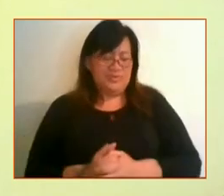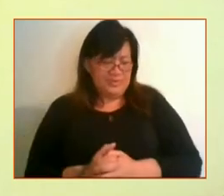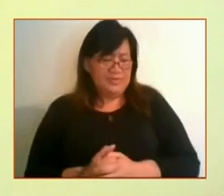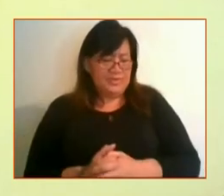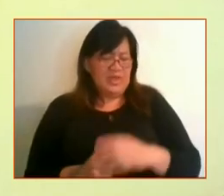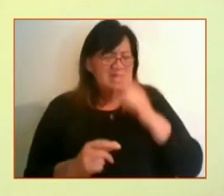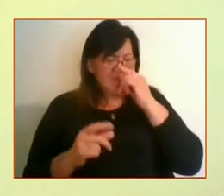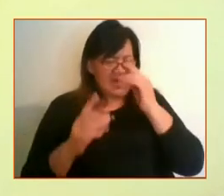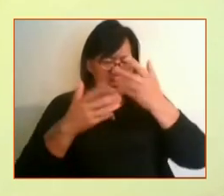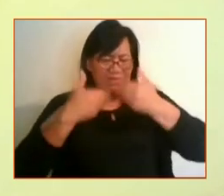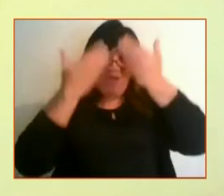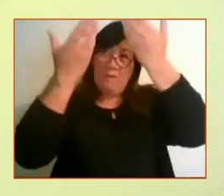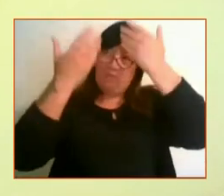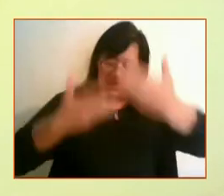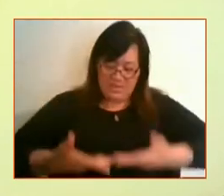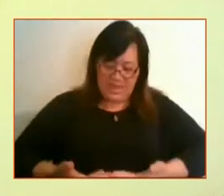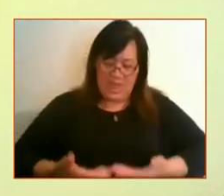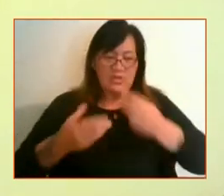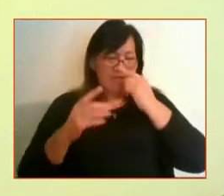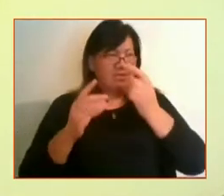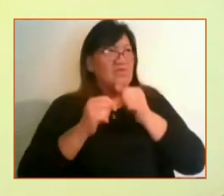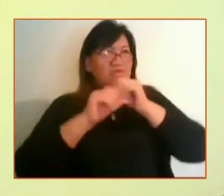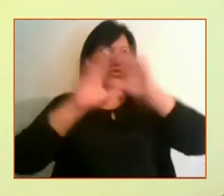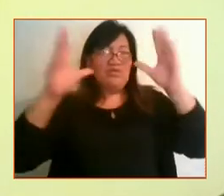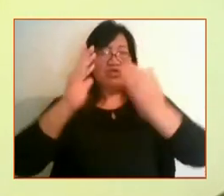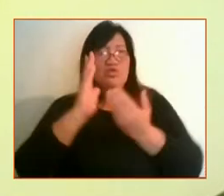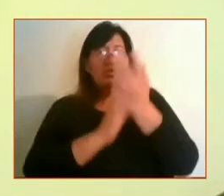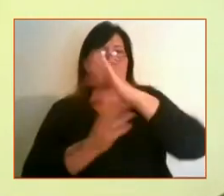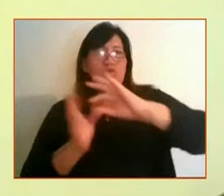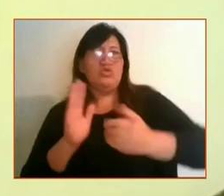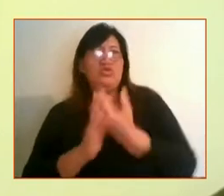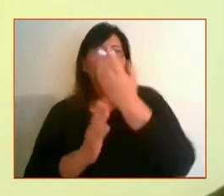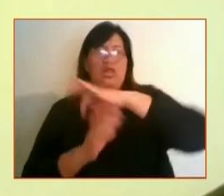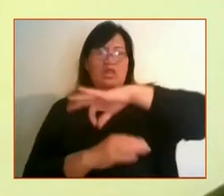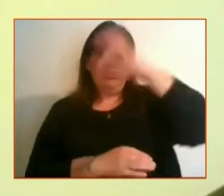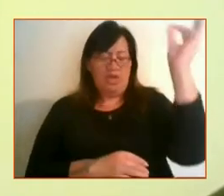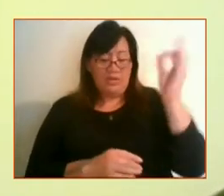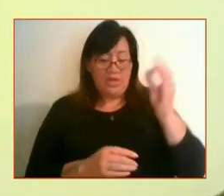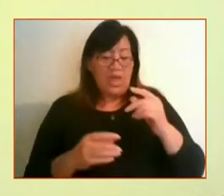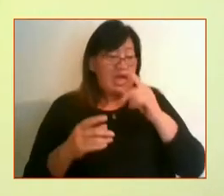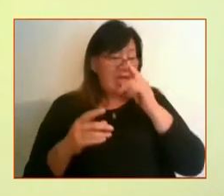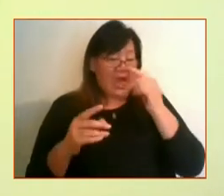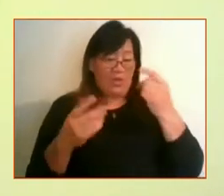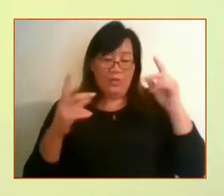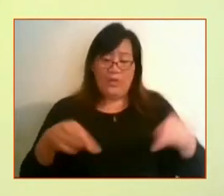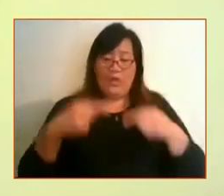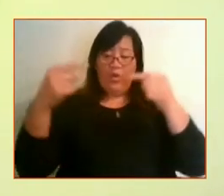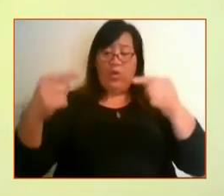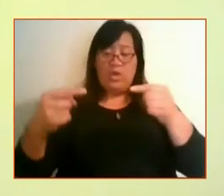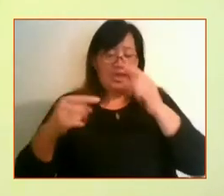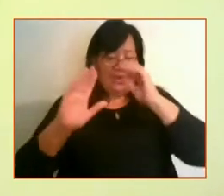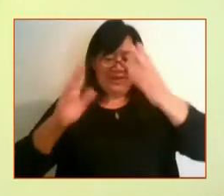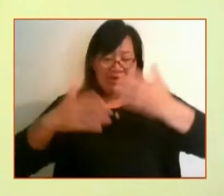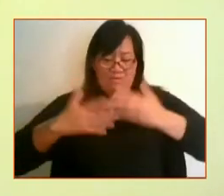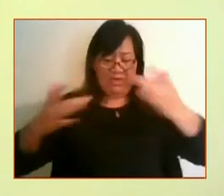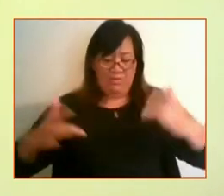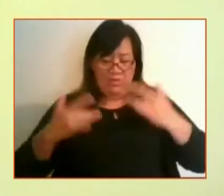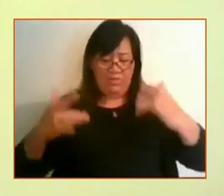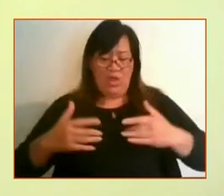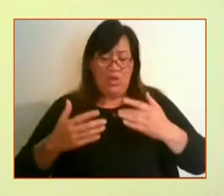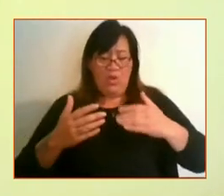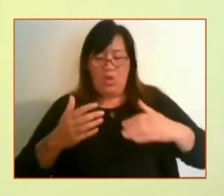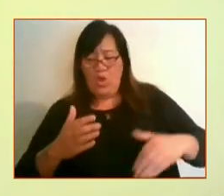mauri ki raro, te mauri kāpute ki te whai au ki te ao mārama. Auhi, wero, tawana mai te mauri, haumi